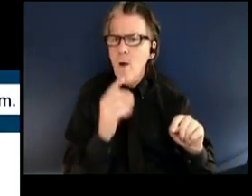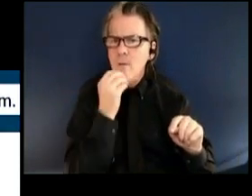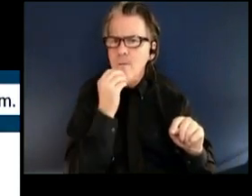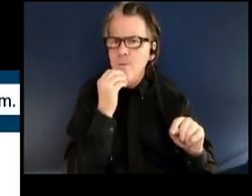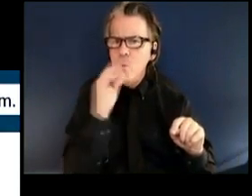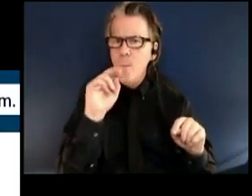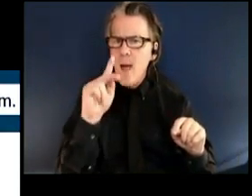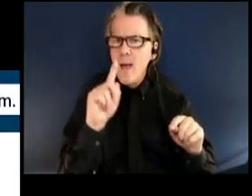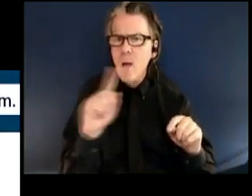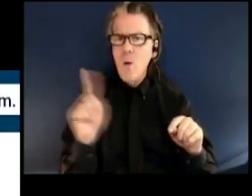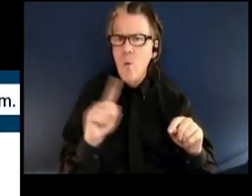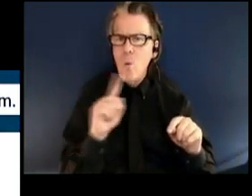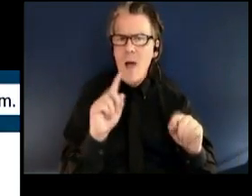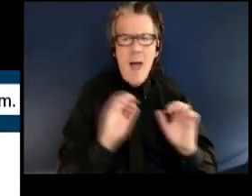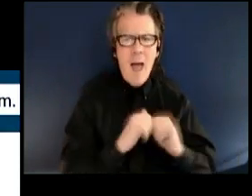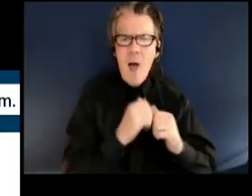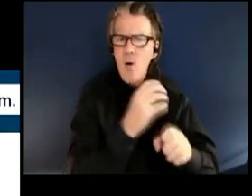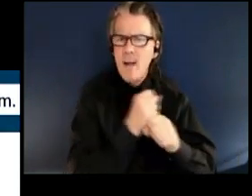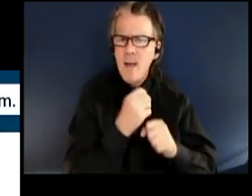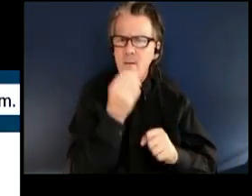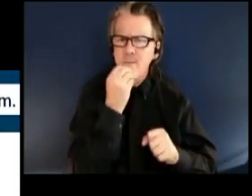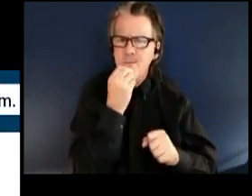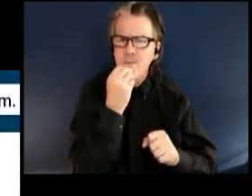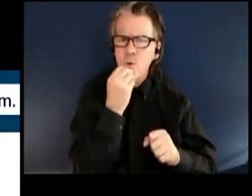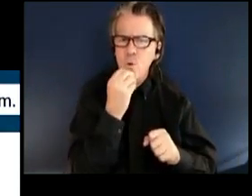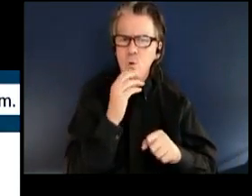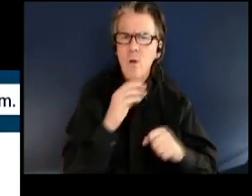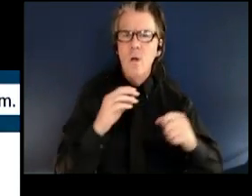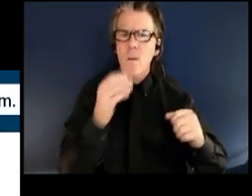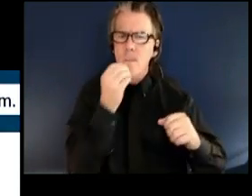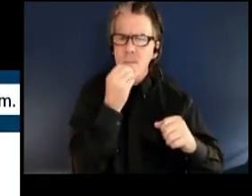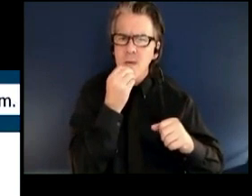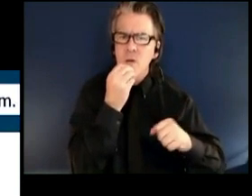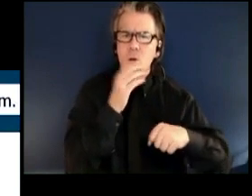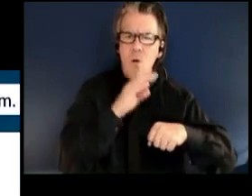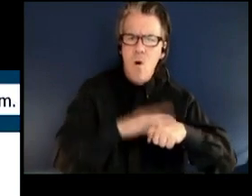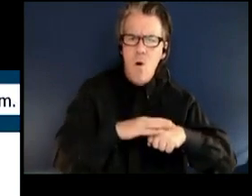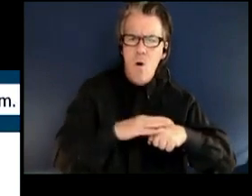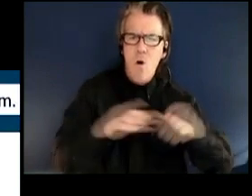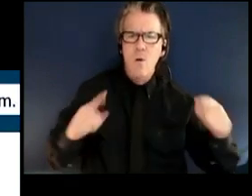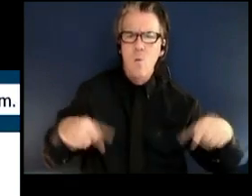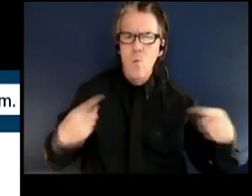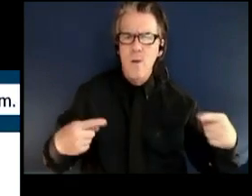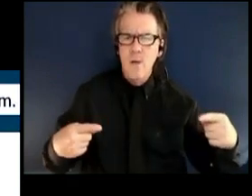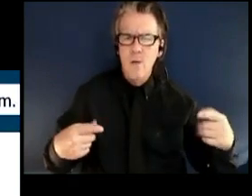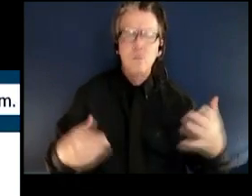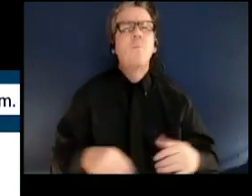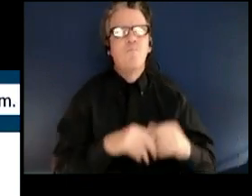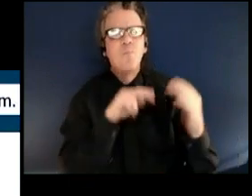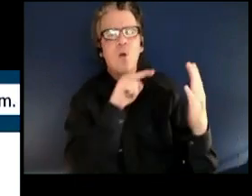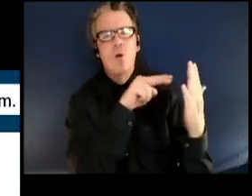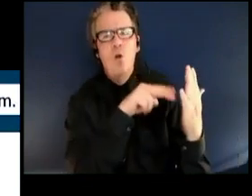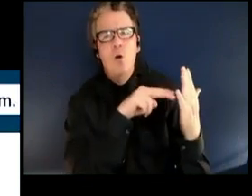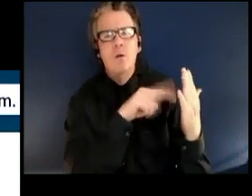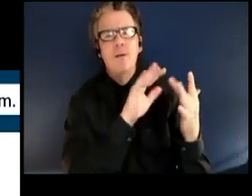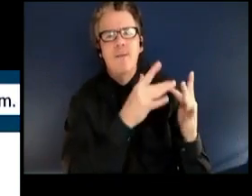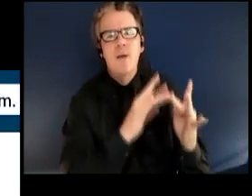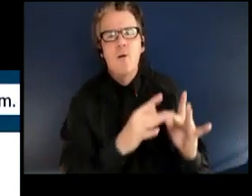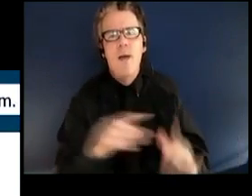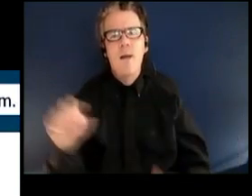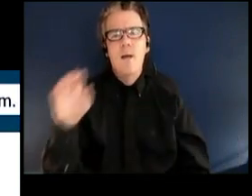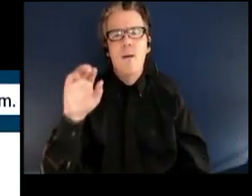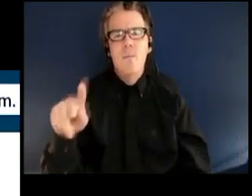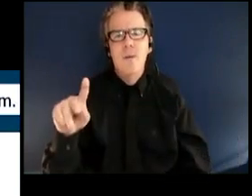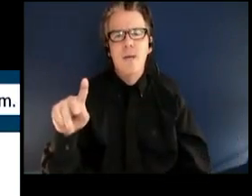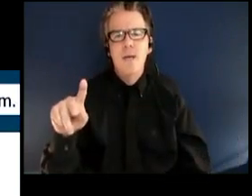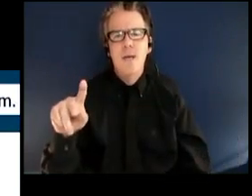your area. So if you experience food loss, the power's been out for some time now for some of our customers, you can go